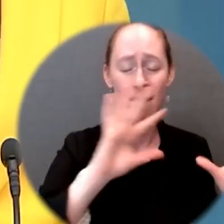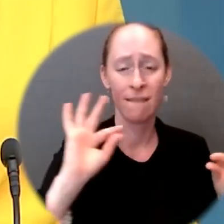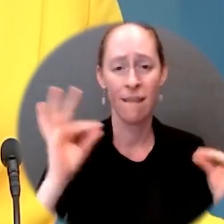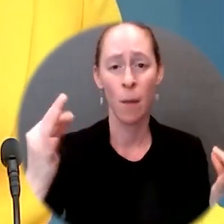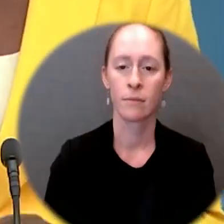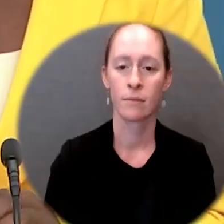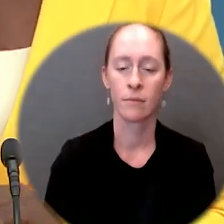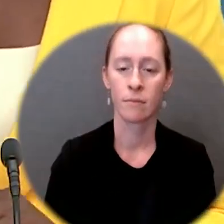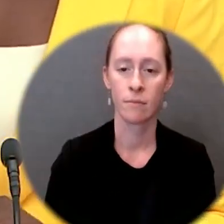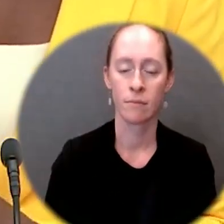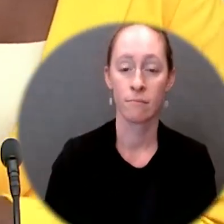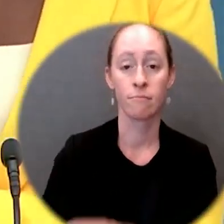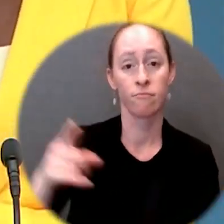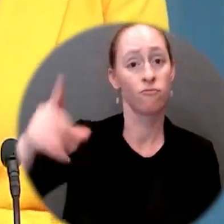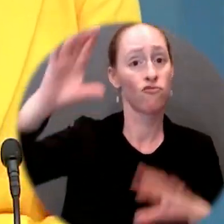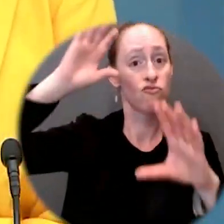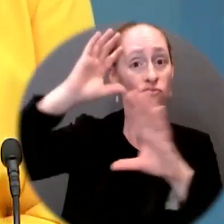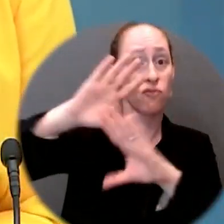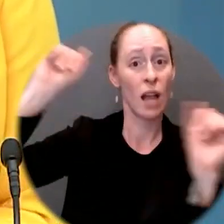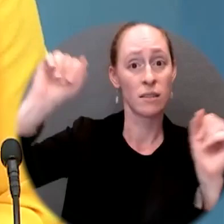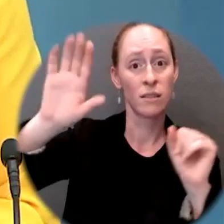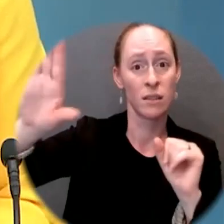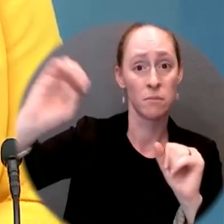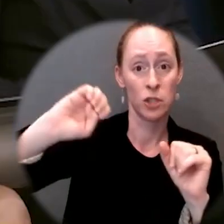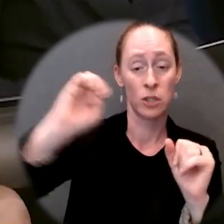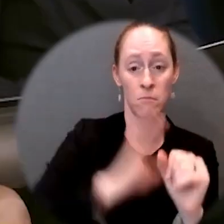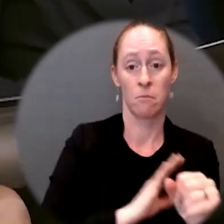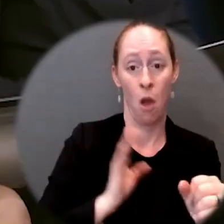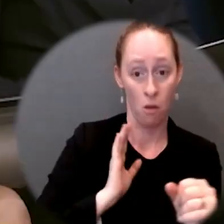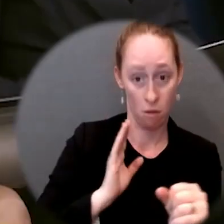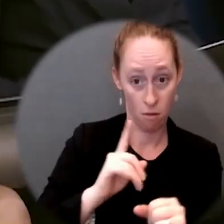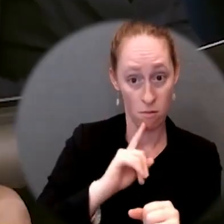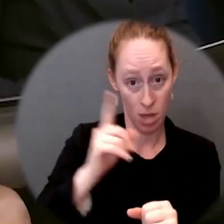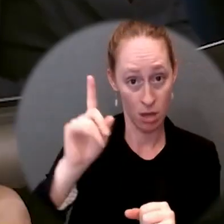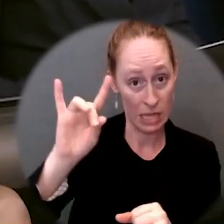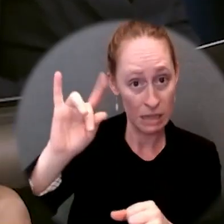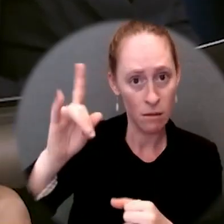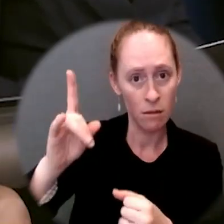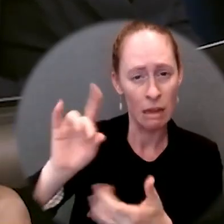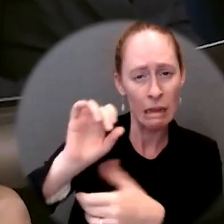their lives. The President's Emergency Board didn't just create a framework, it proposed